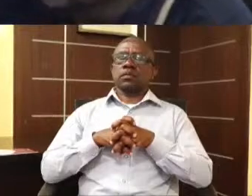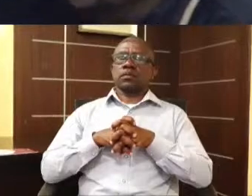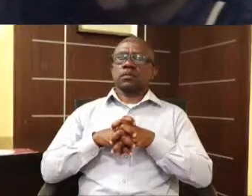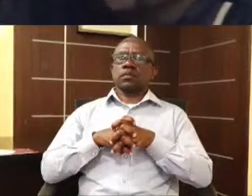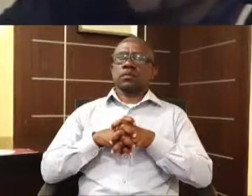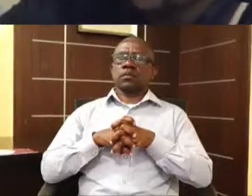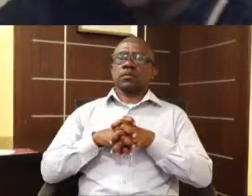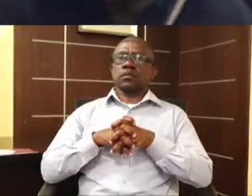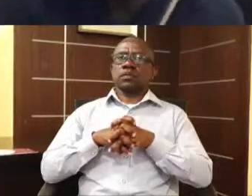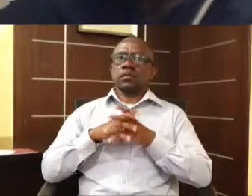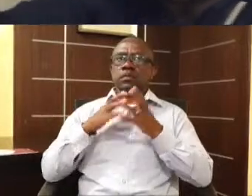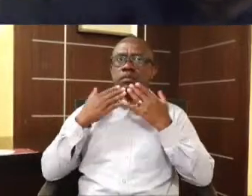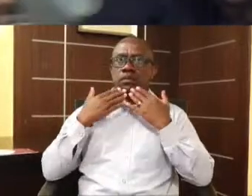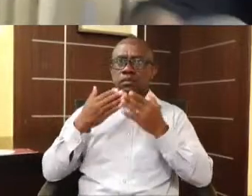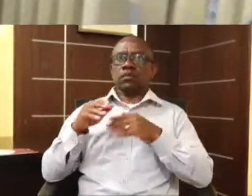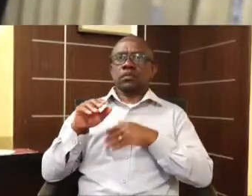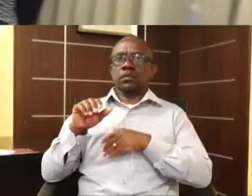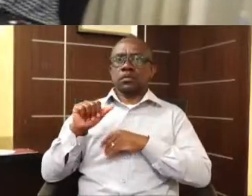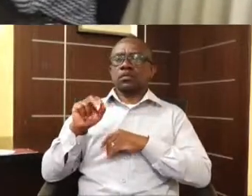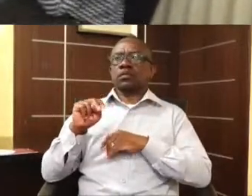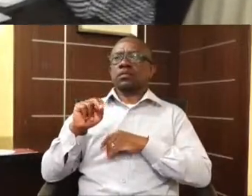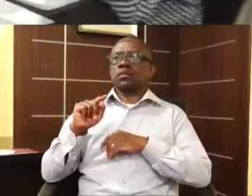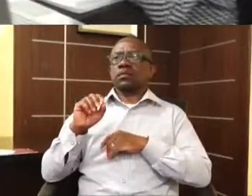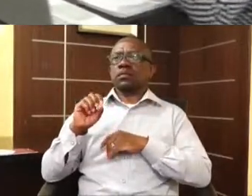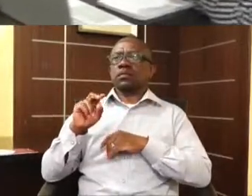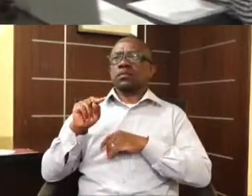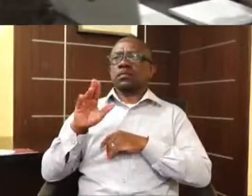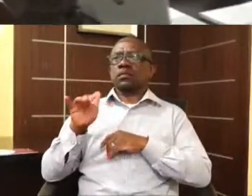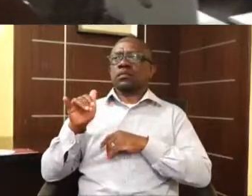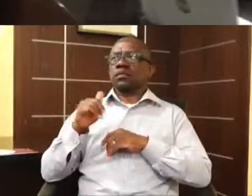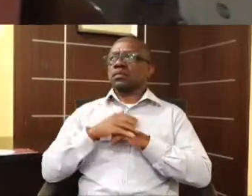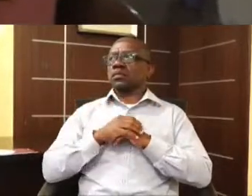Okay, thank you, Anthony, for that.